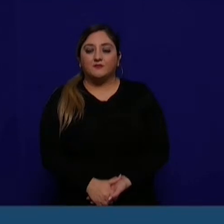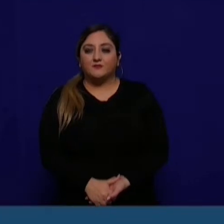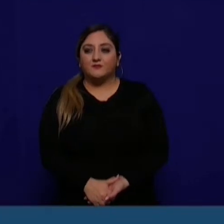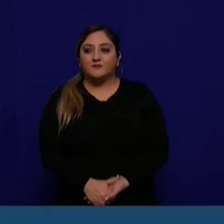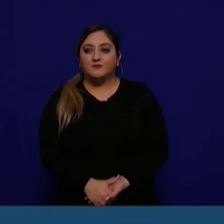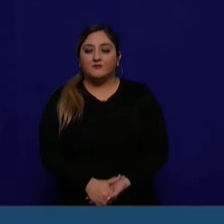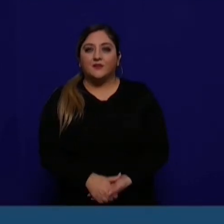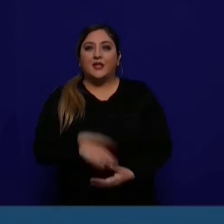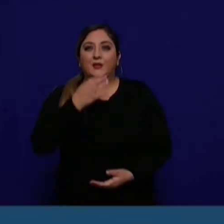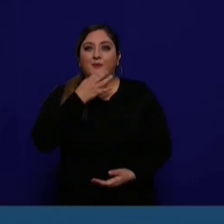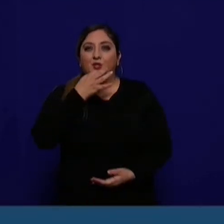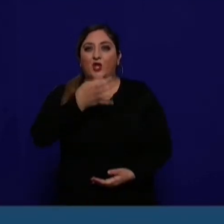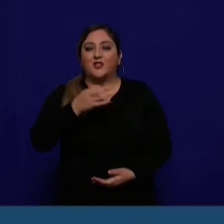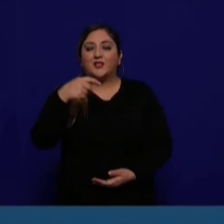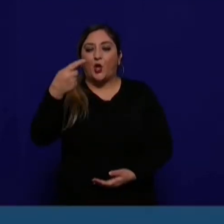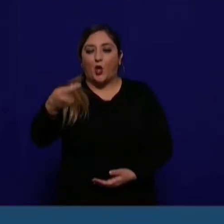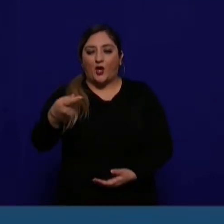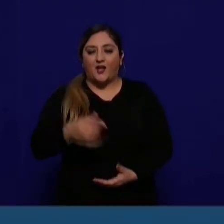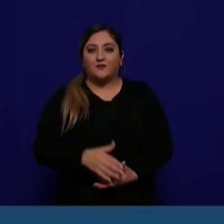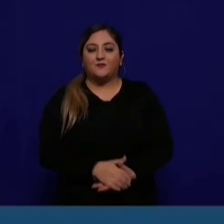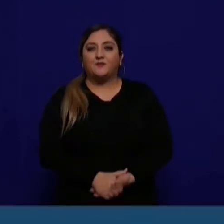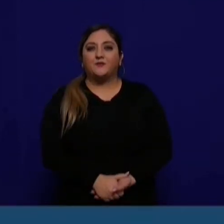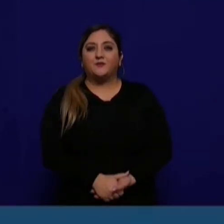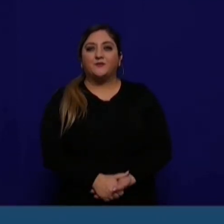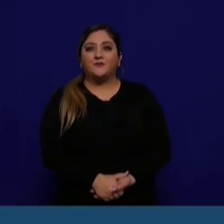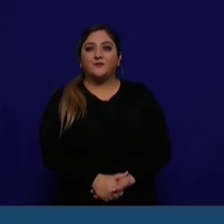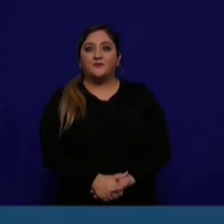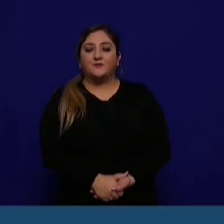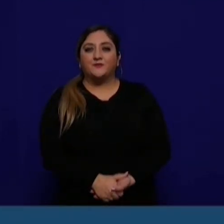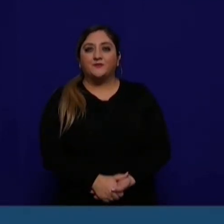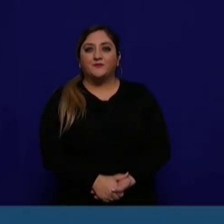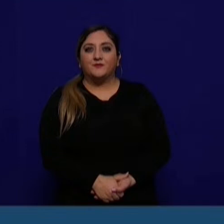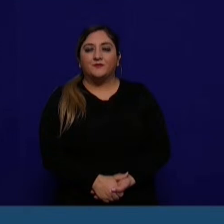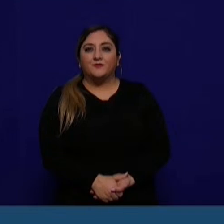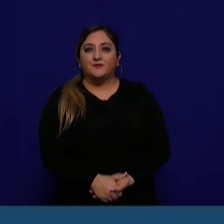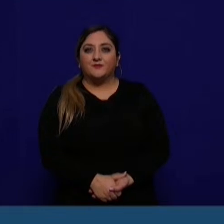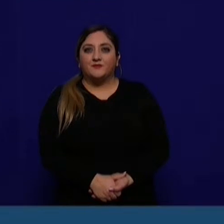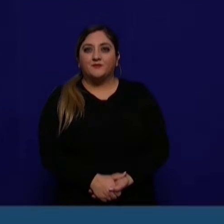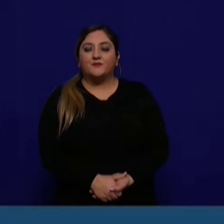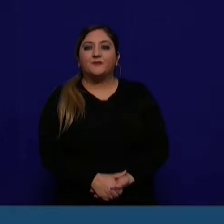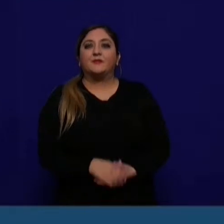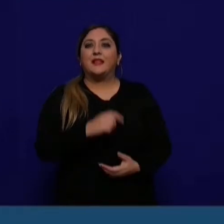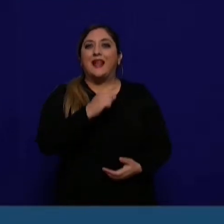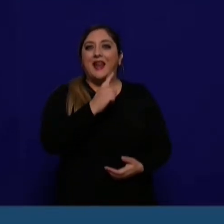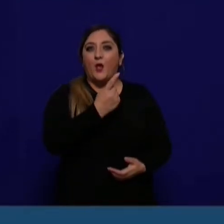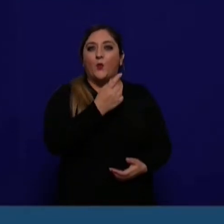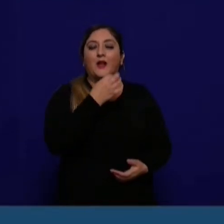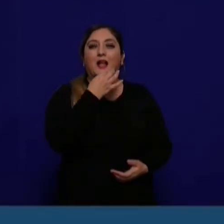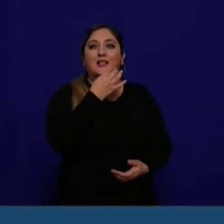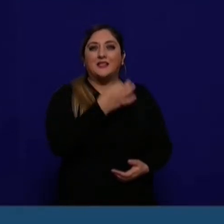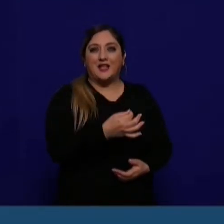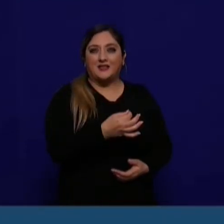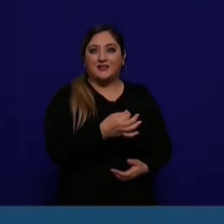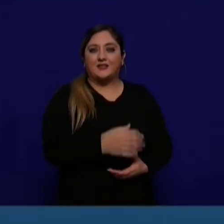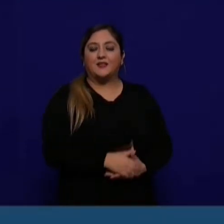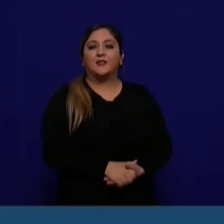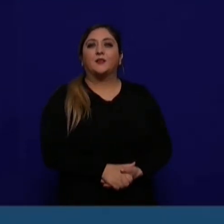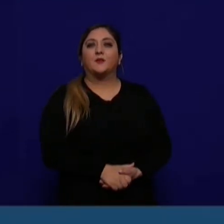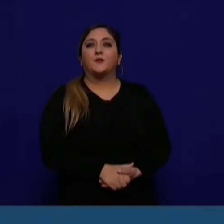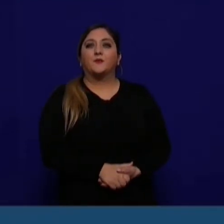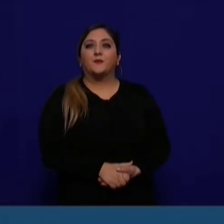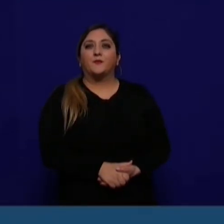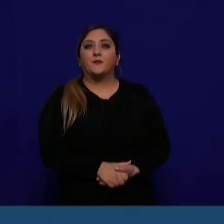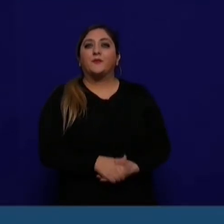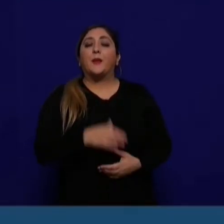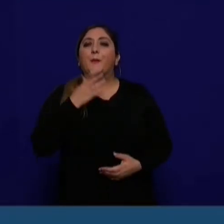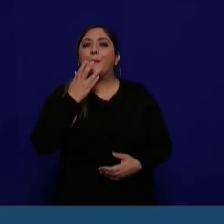Good afternoon, Professor Gauci. Jonathan Chile from Lava Malta here. I've got 2 questions. So the first one is about civil weddings. People planning to hold civil